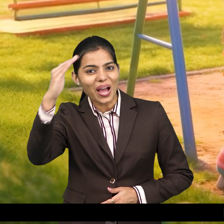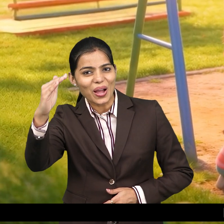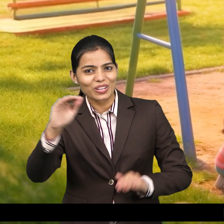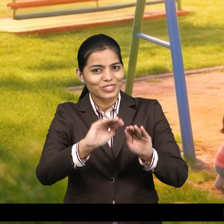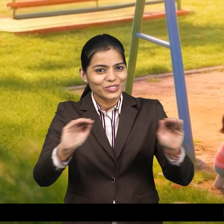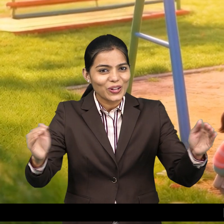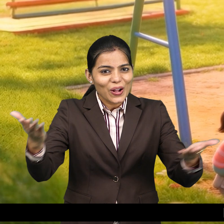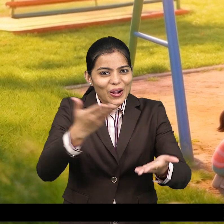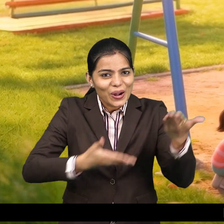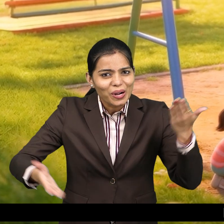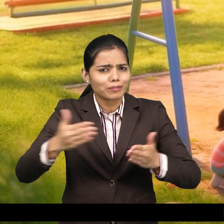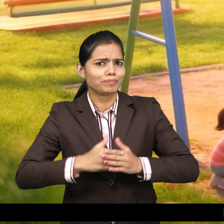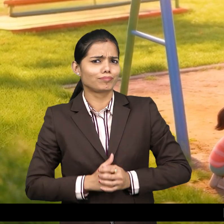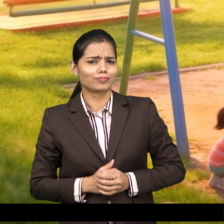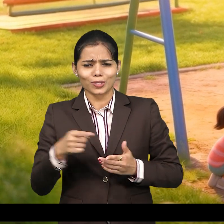Hello children!